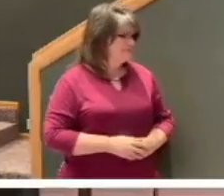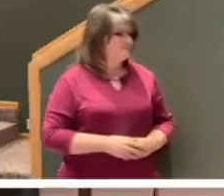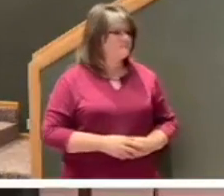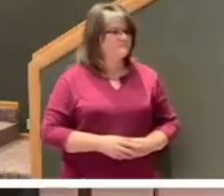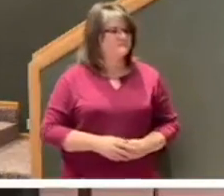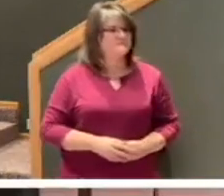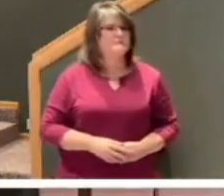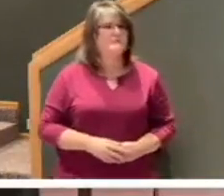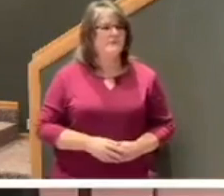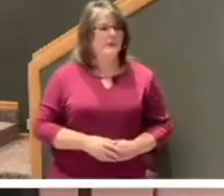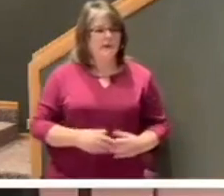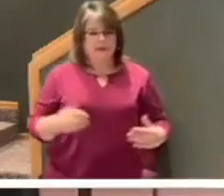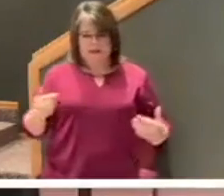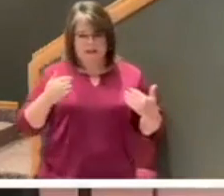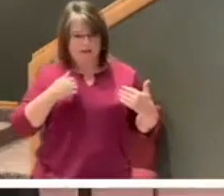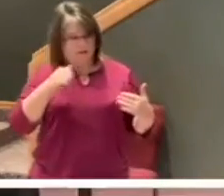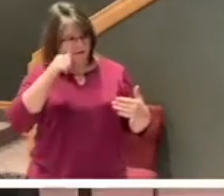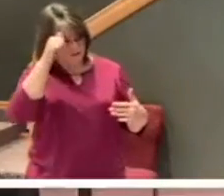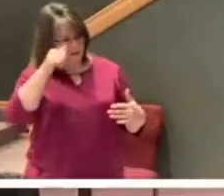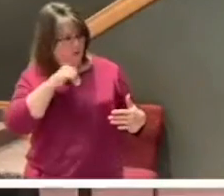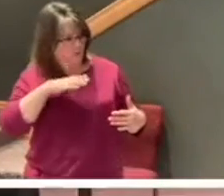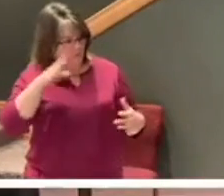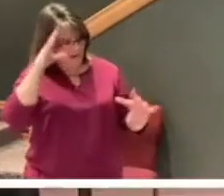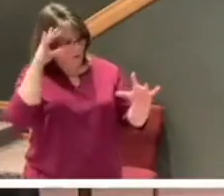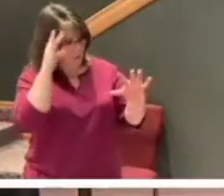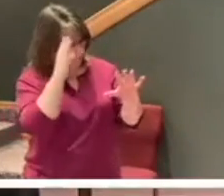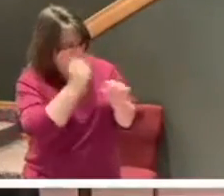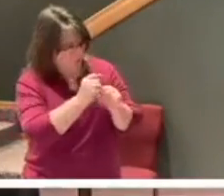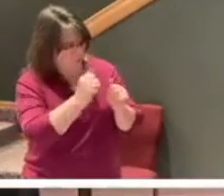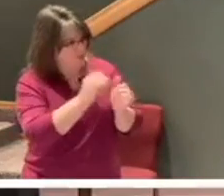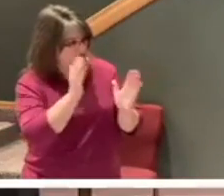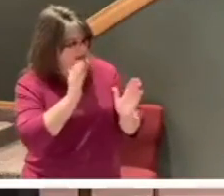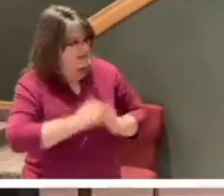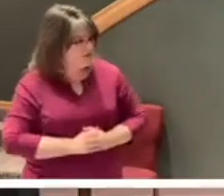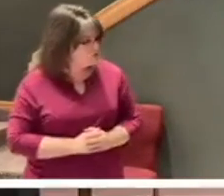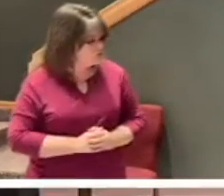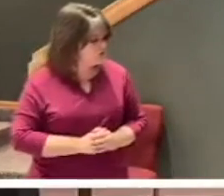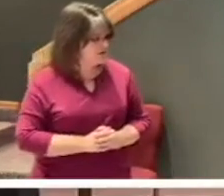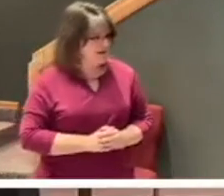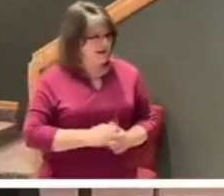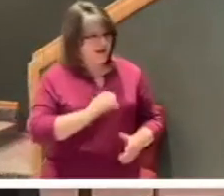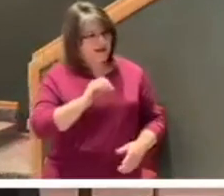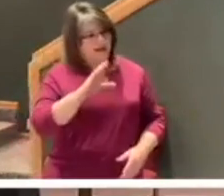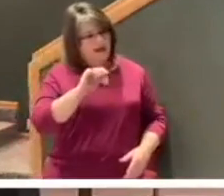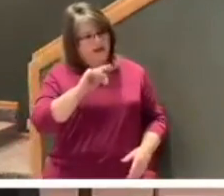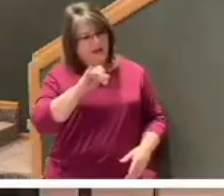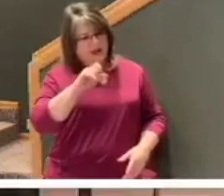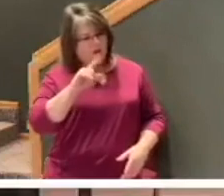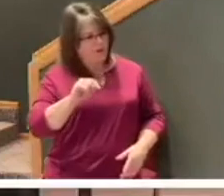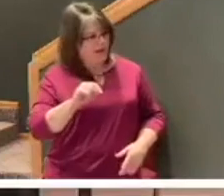He had her captive with His attention, an outcast among her